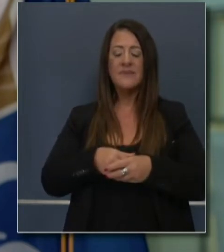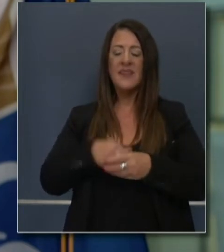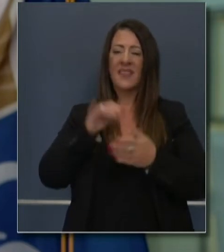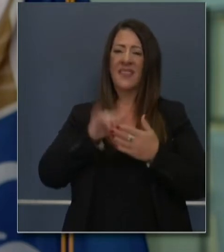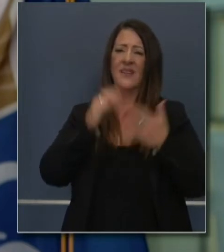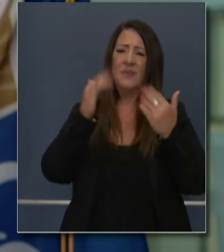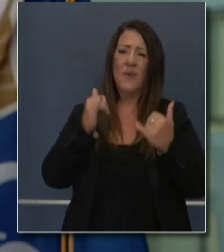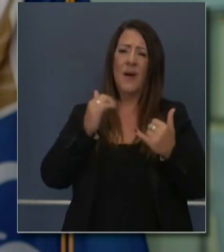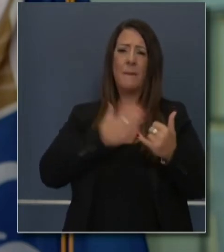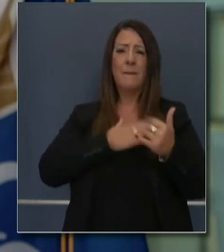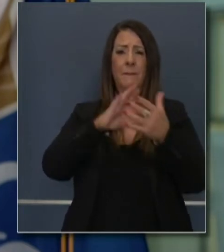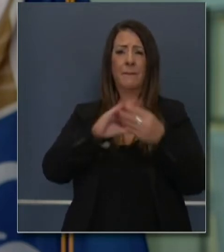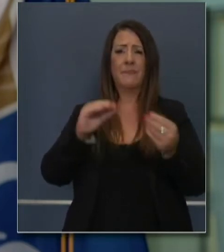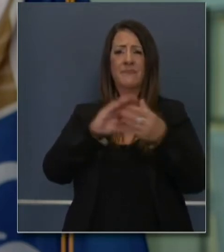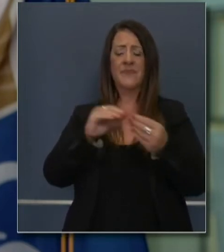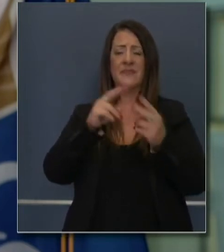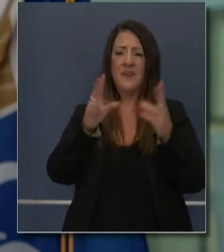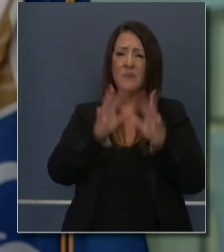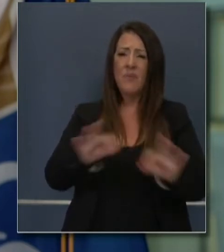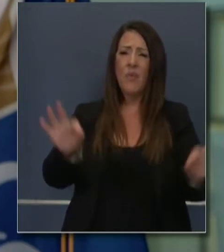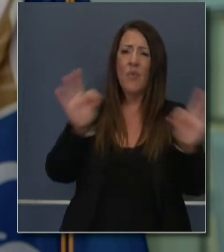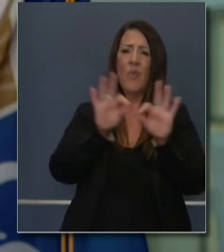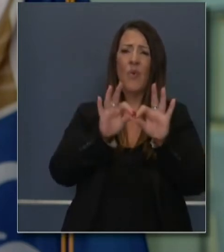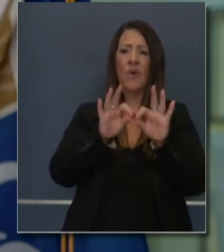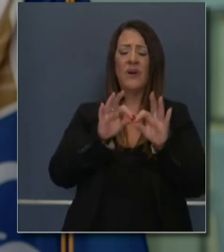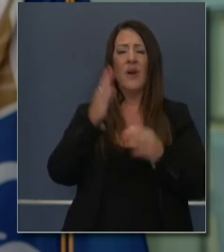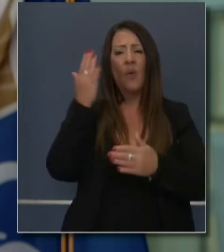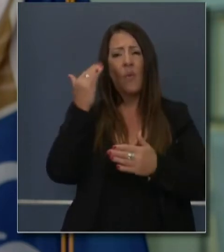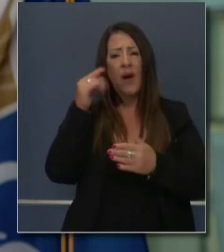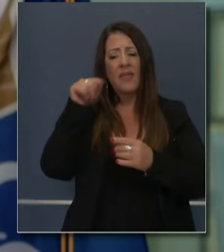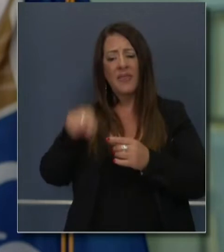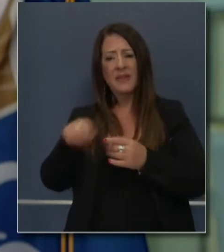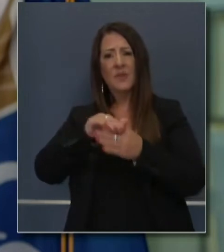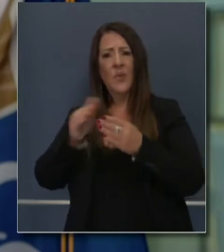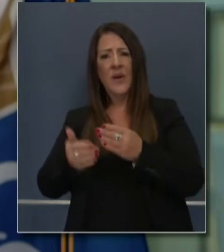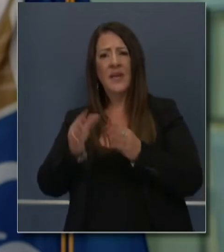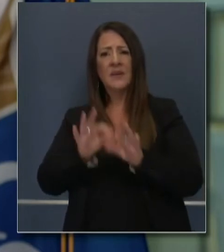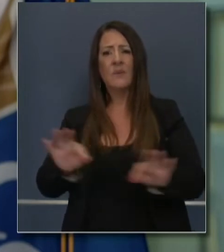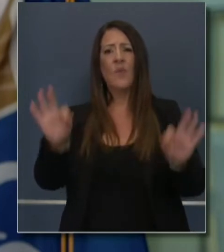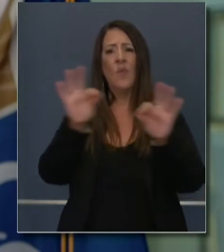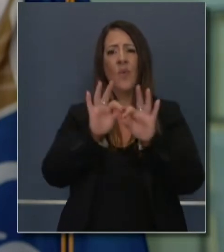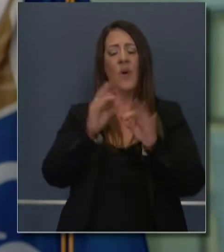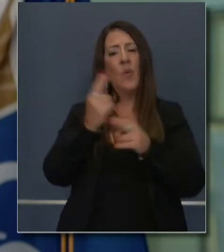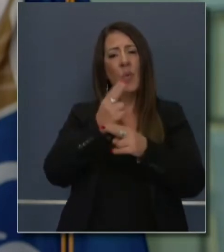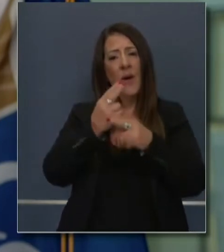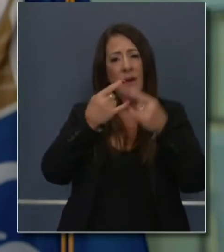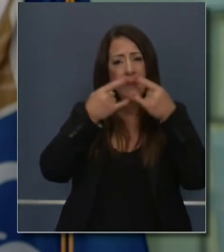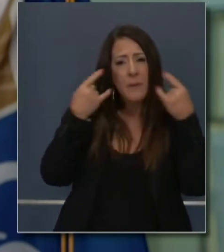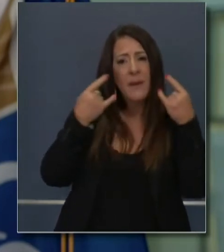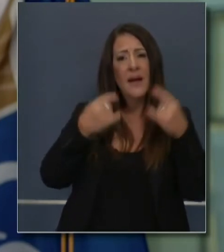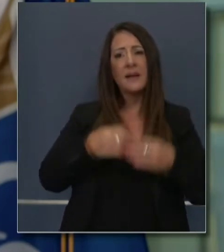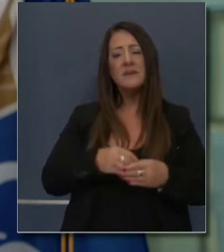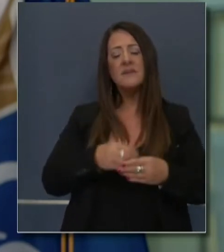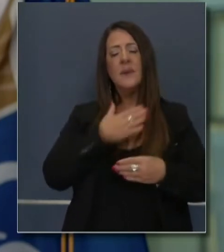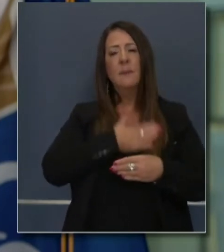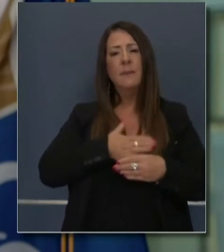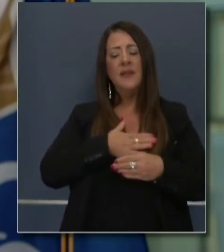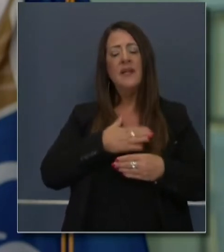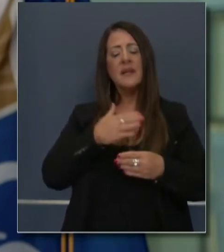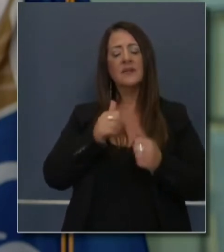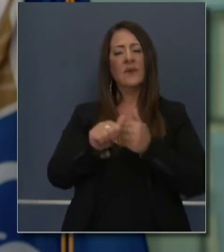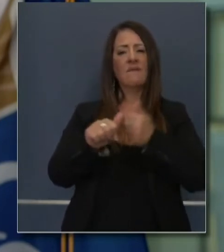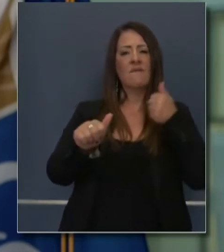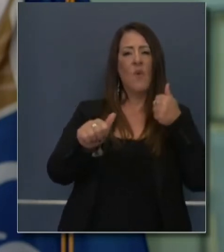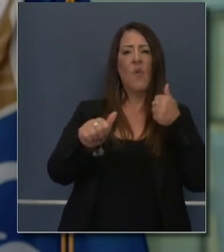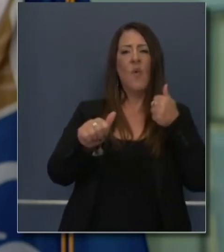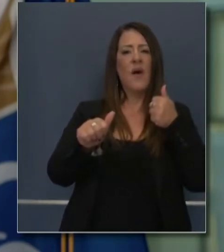message, the importance this weekend of wearing the mask. The importance this weekend of trying to avoid and minimize